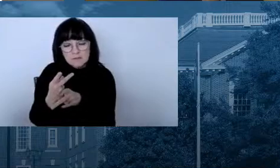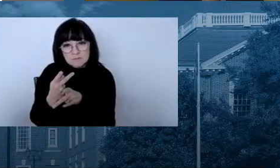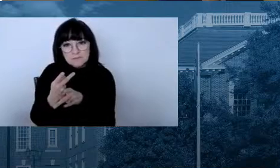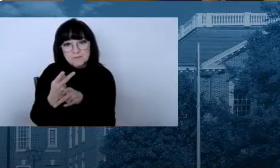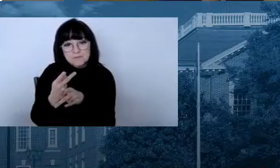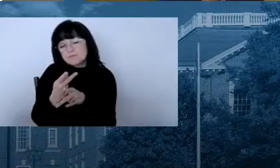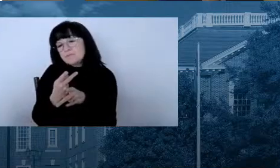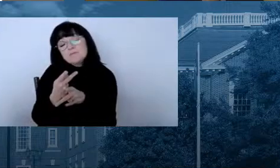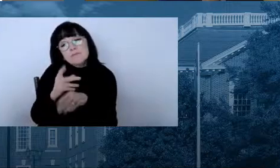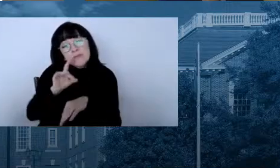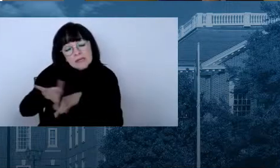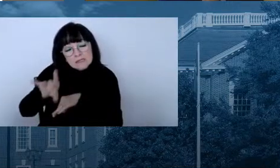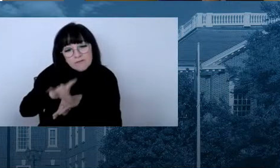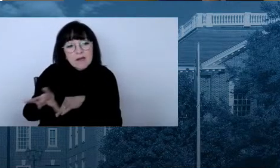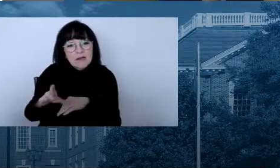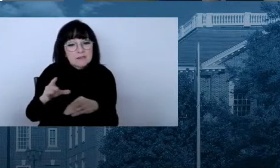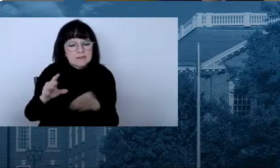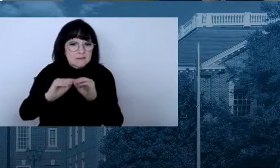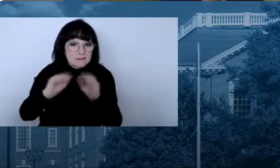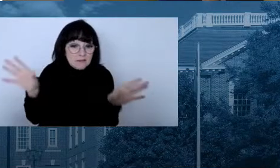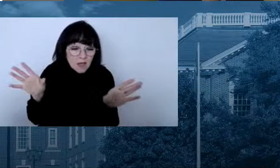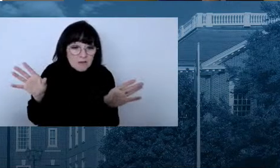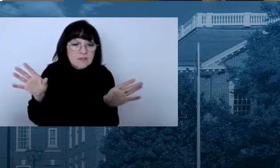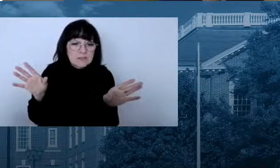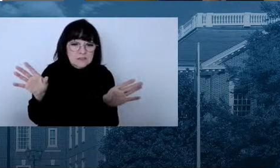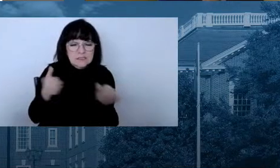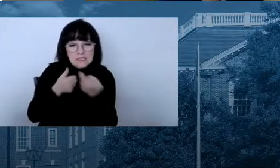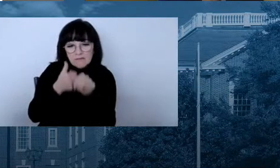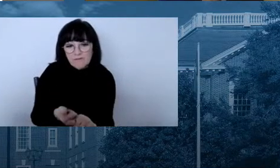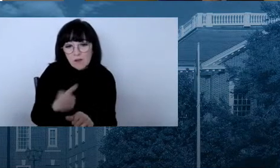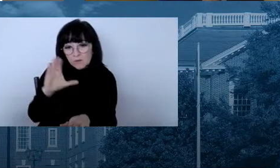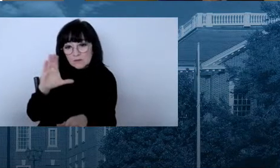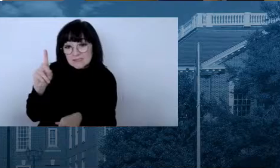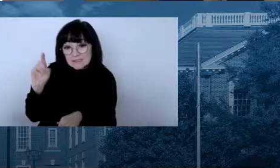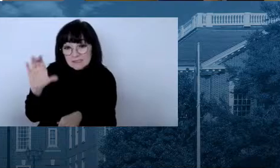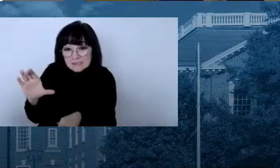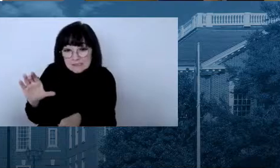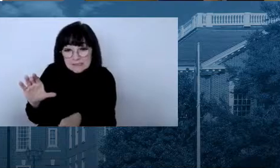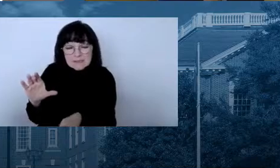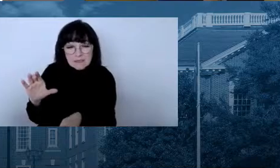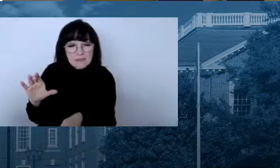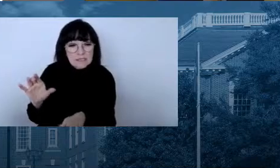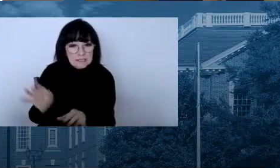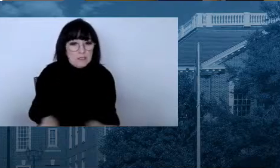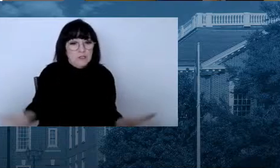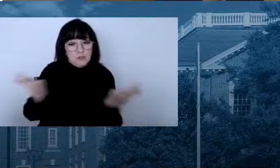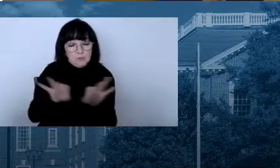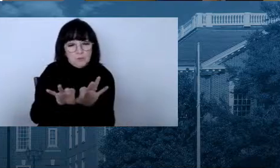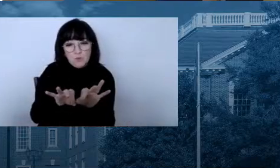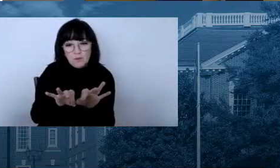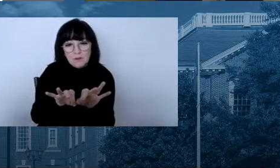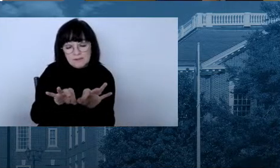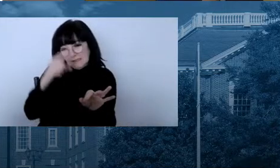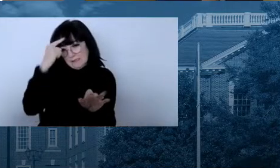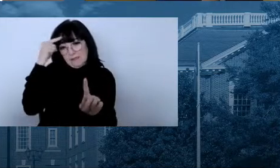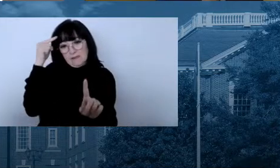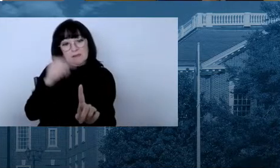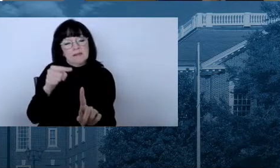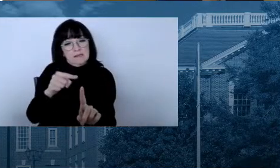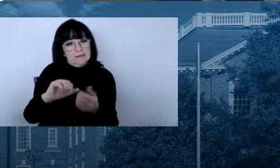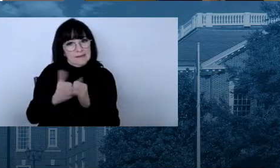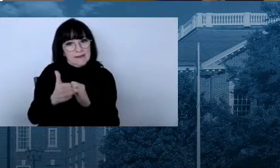the CDC guidelines and the science. But I think importantly, thinking about how do